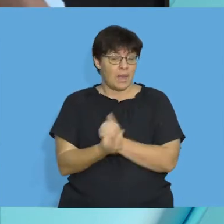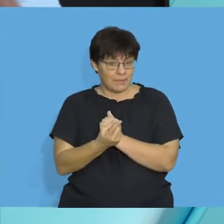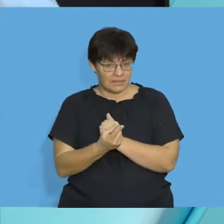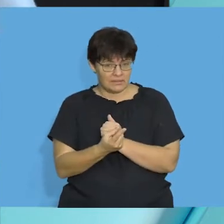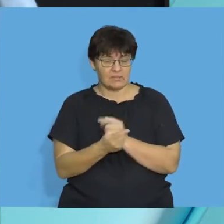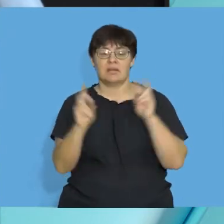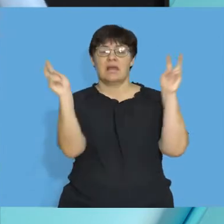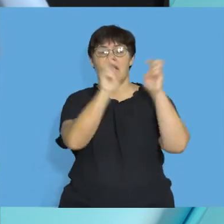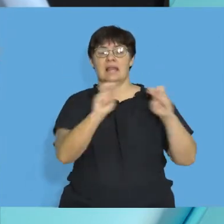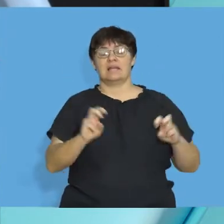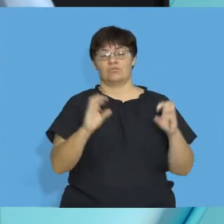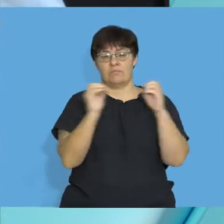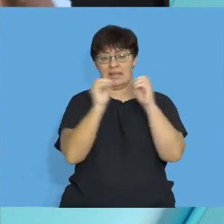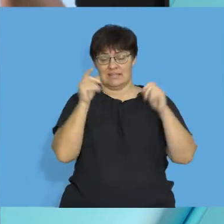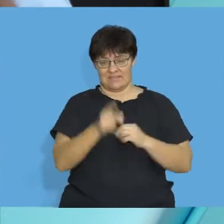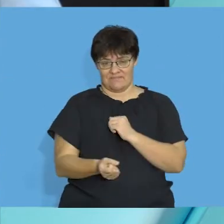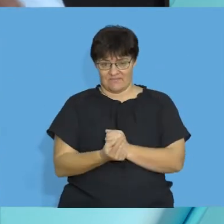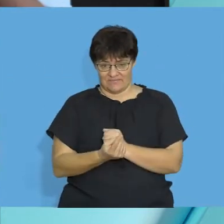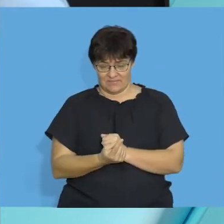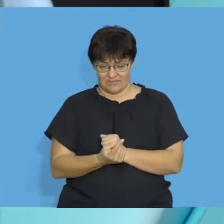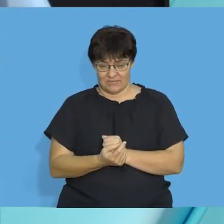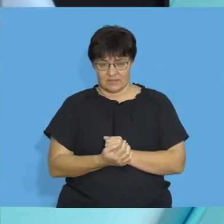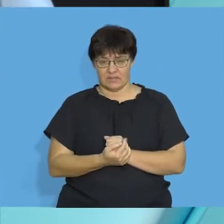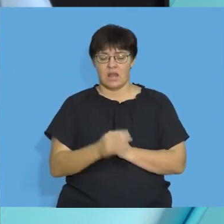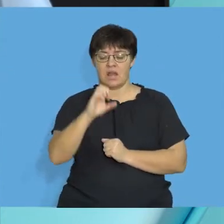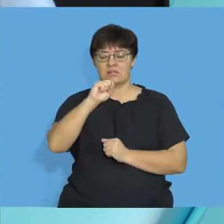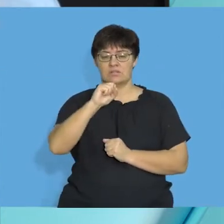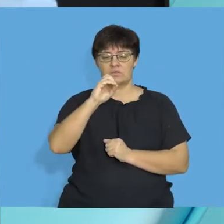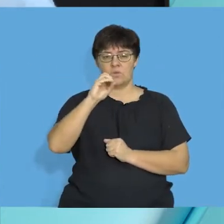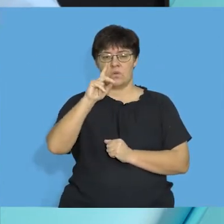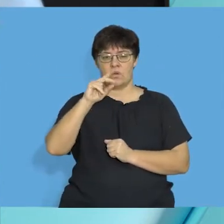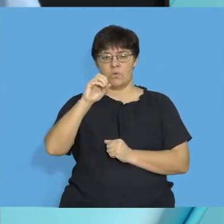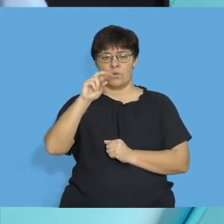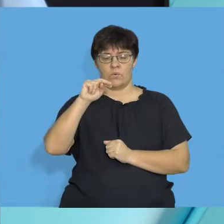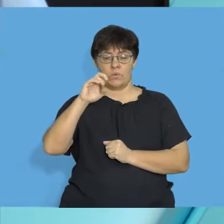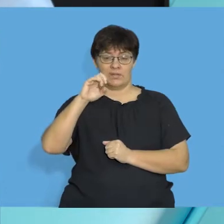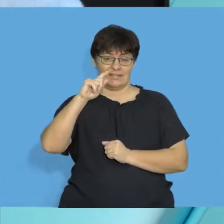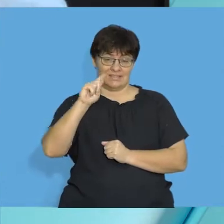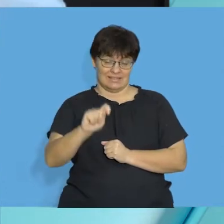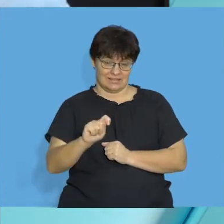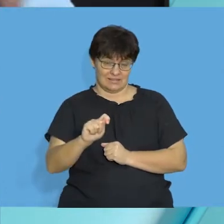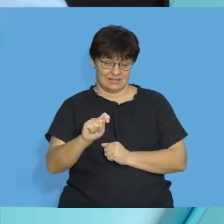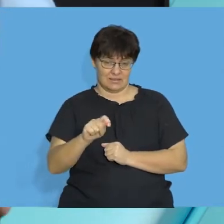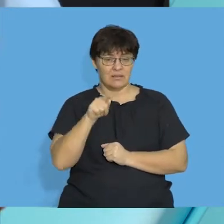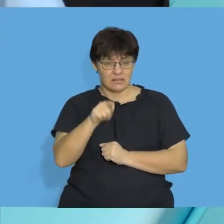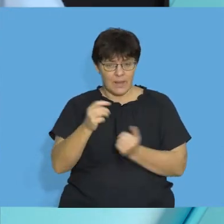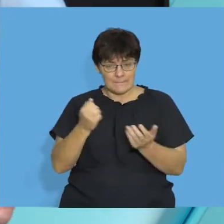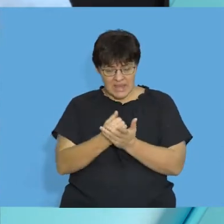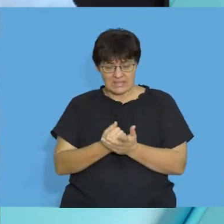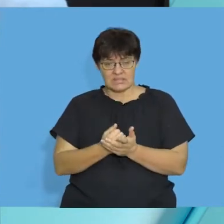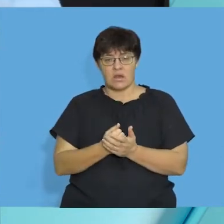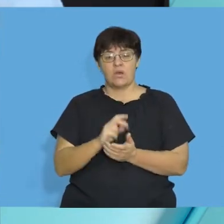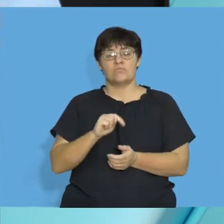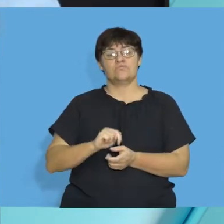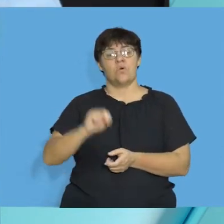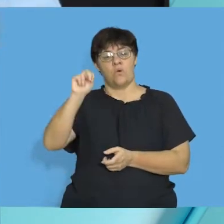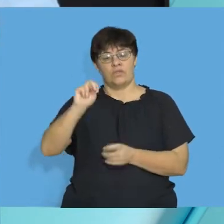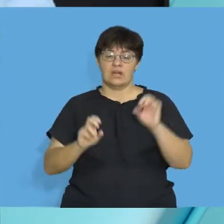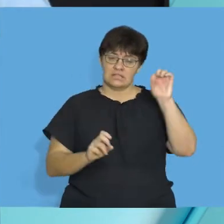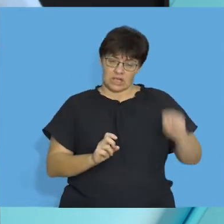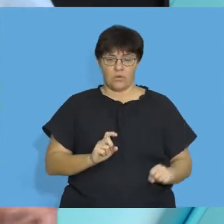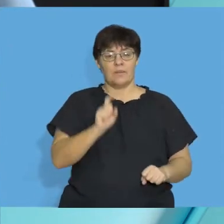an electromagnet. It becomes a solenoid. And the solenoid must have a north pole. It must have a south